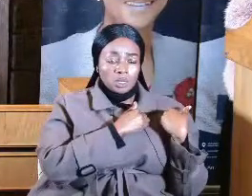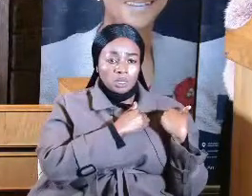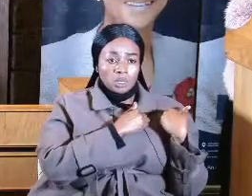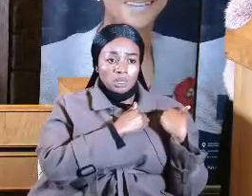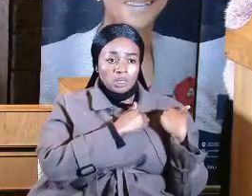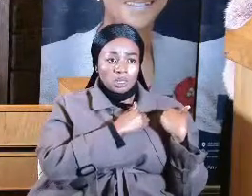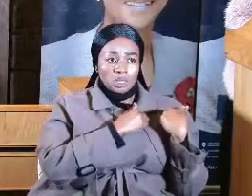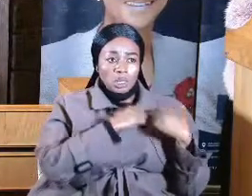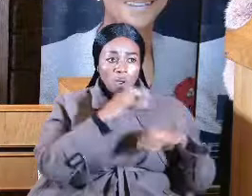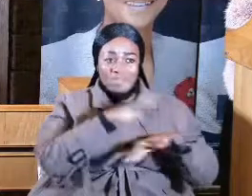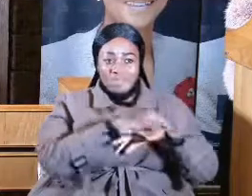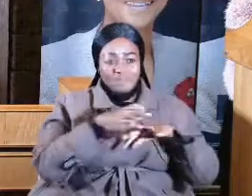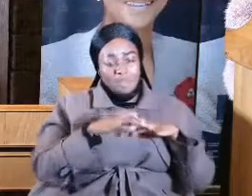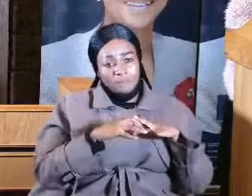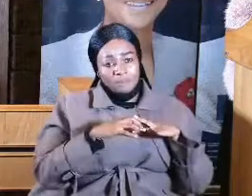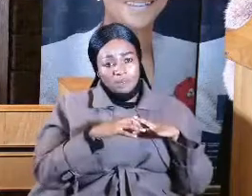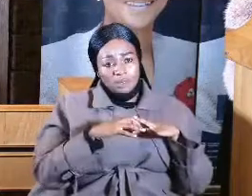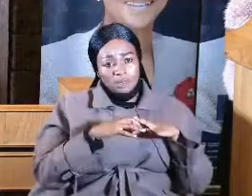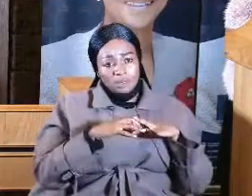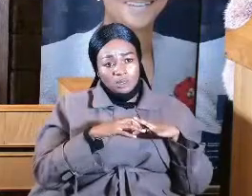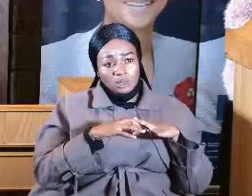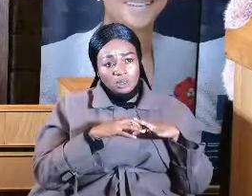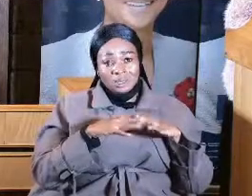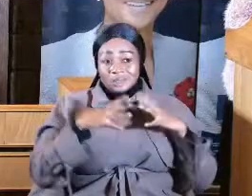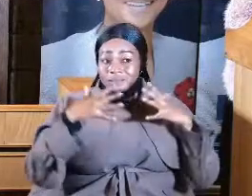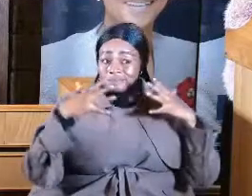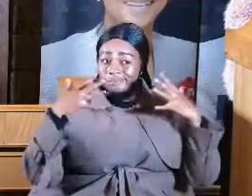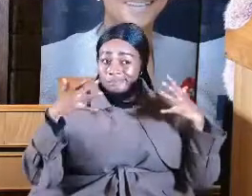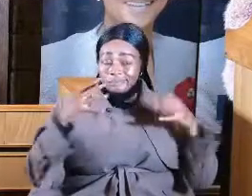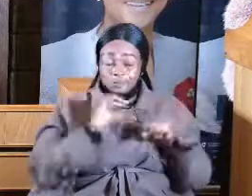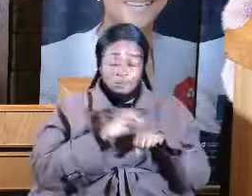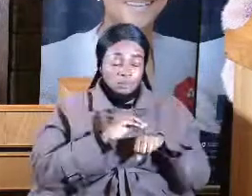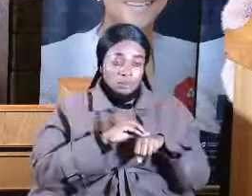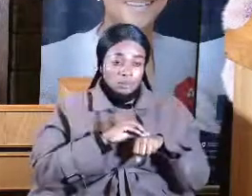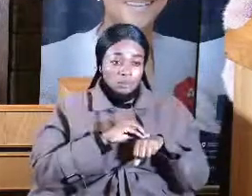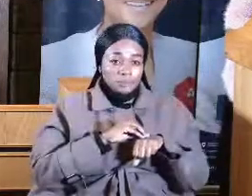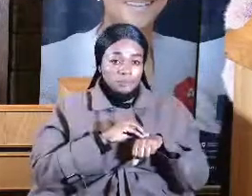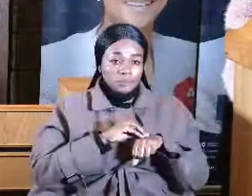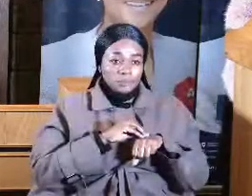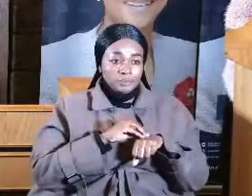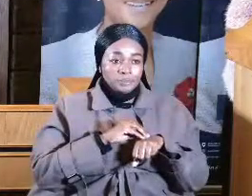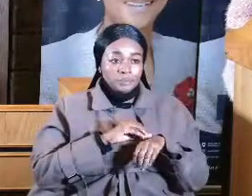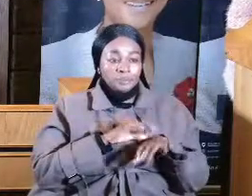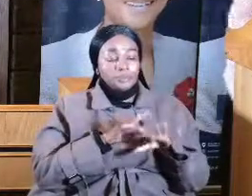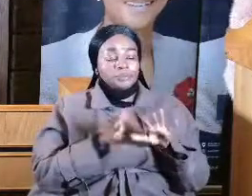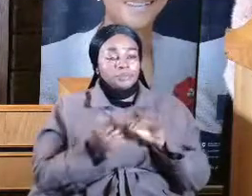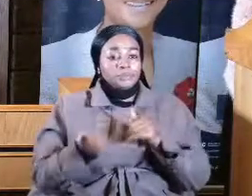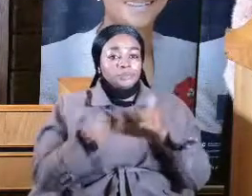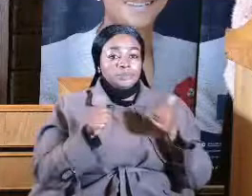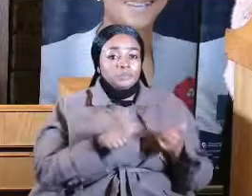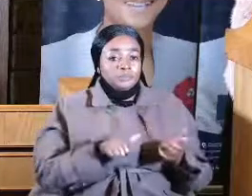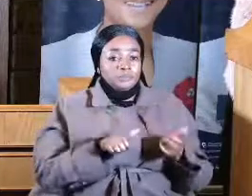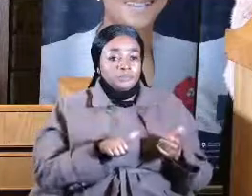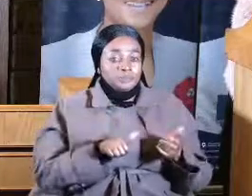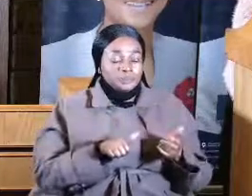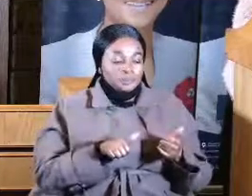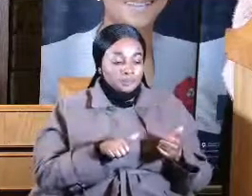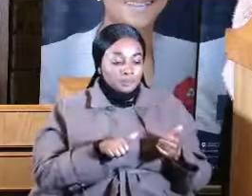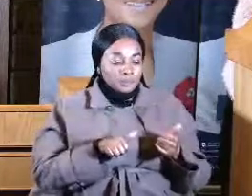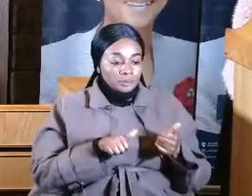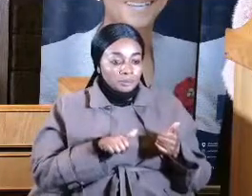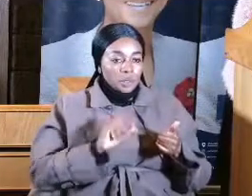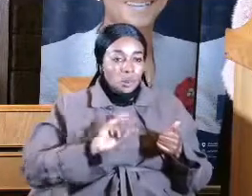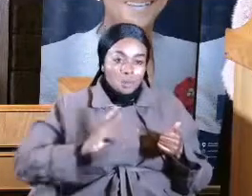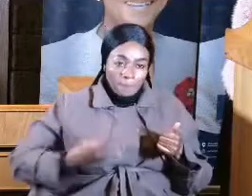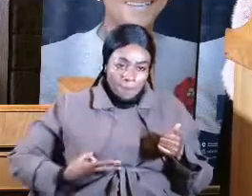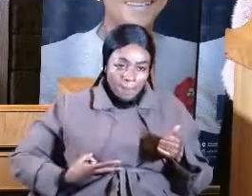on the farms is a huge problem that should be considered. And then as women, we are